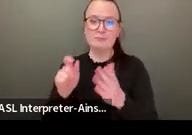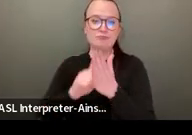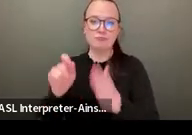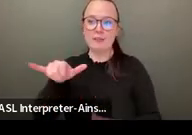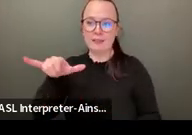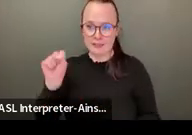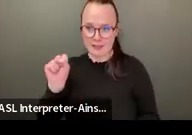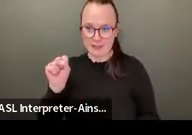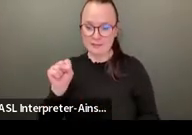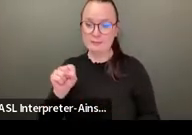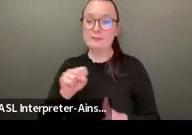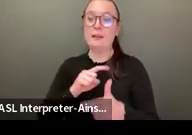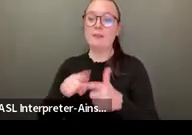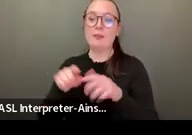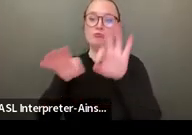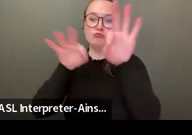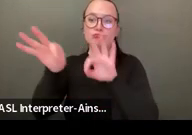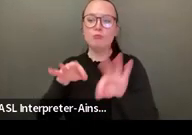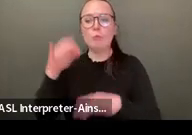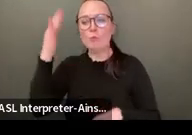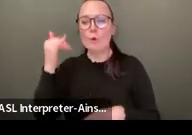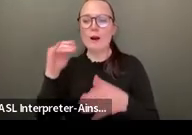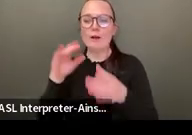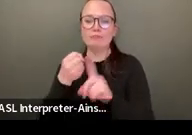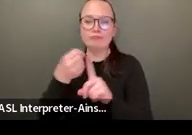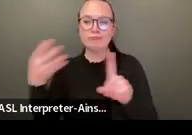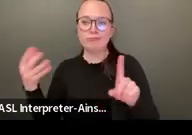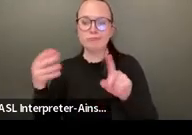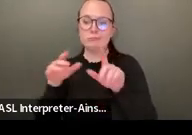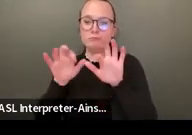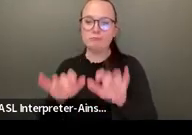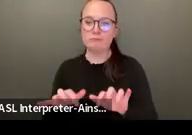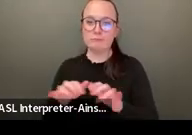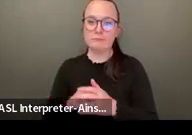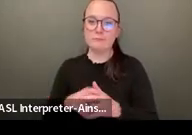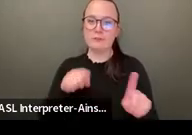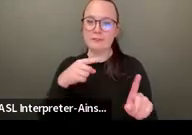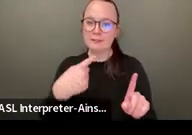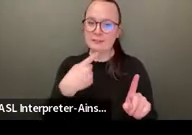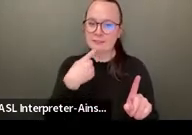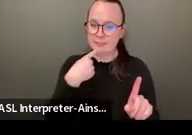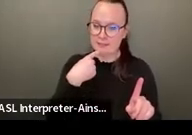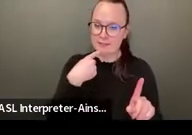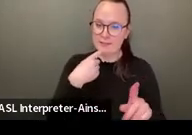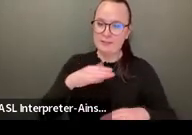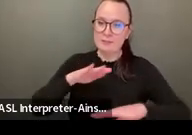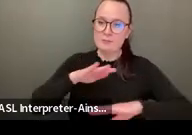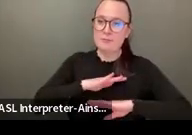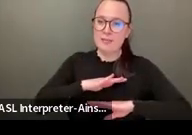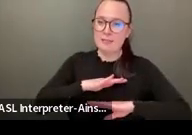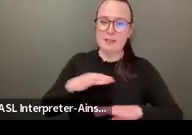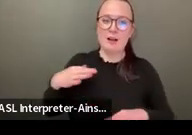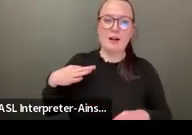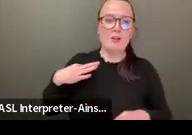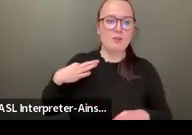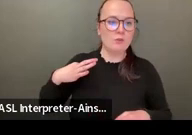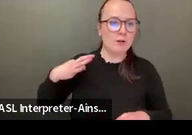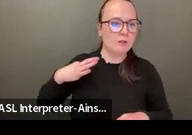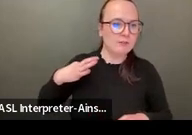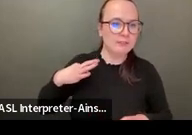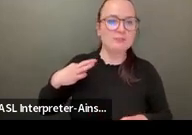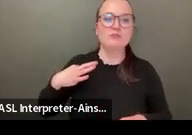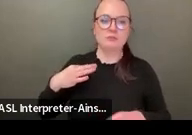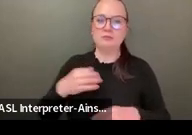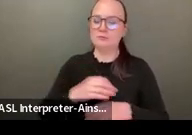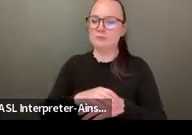give an explanation, and it says here that they meet the qualifications outlined in that participation